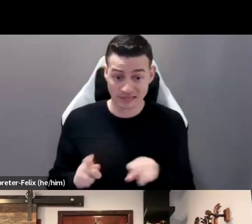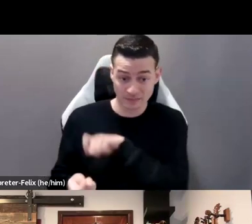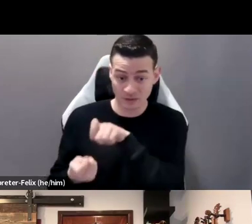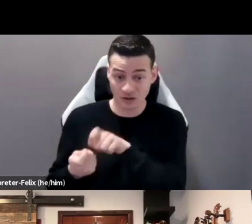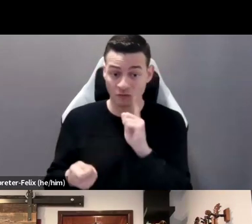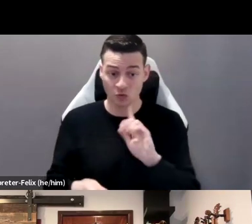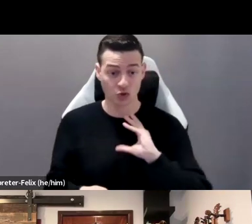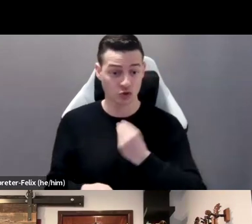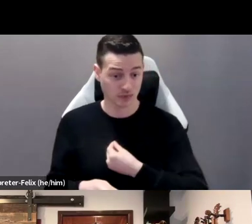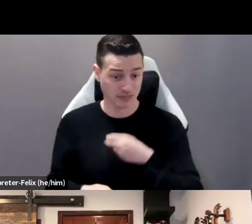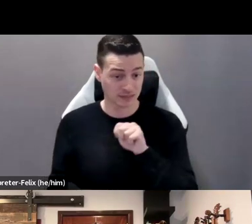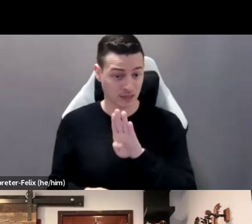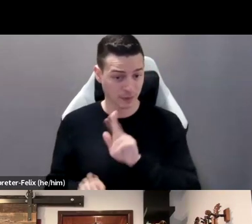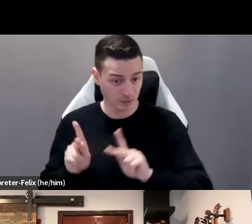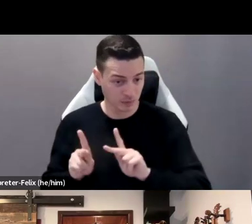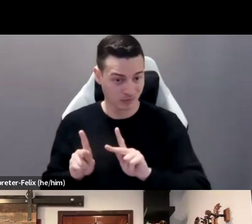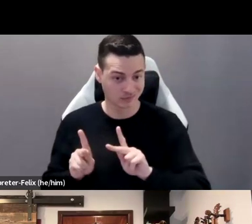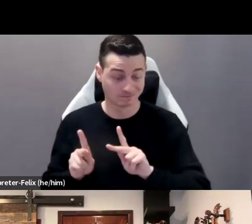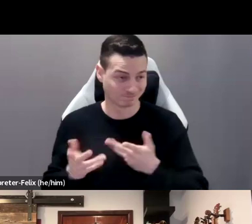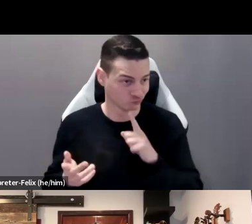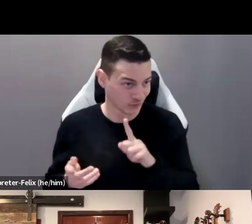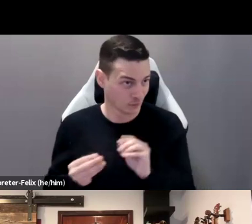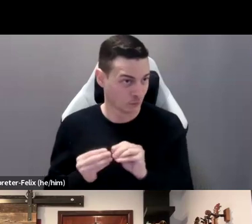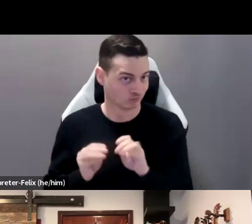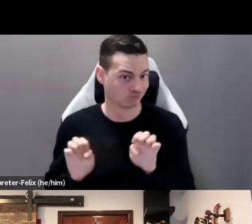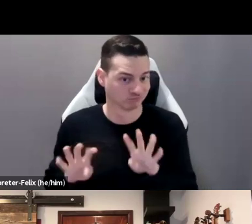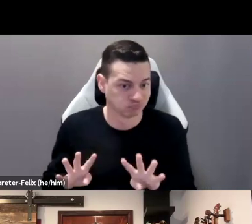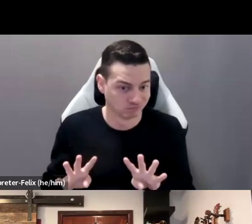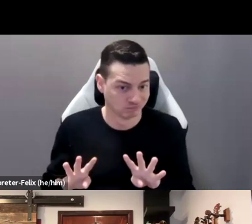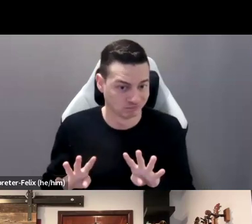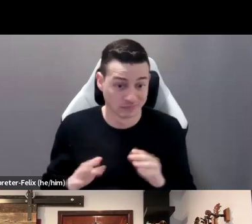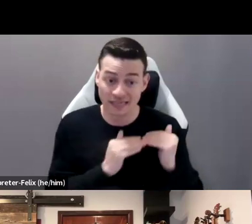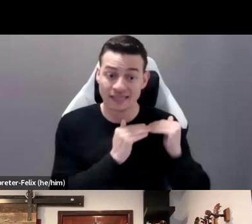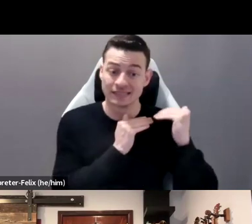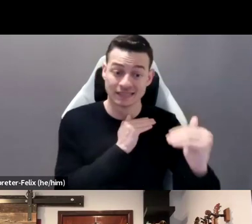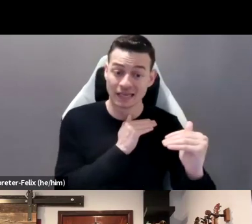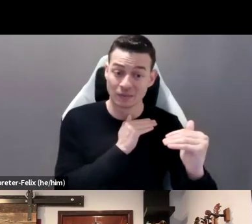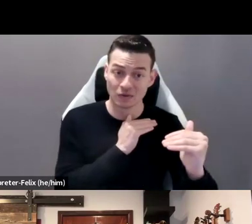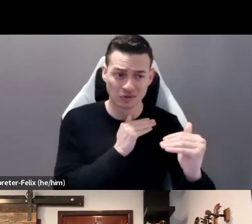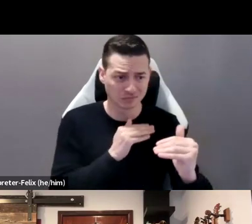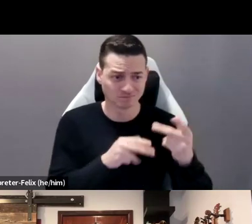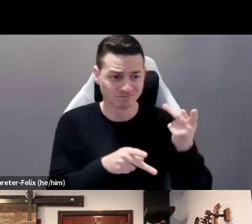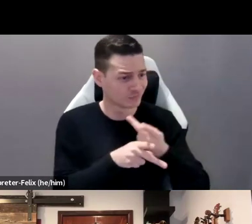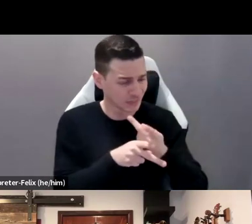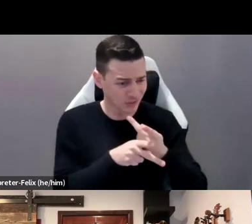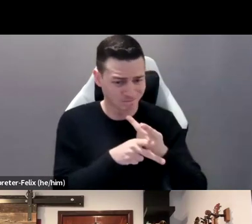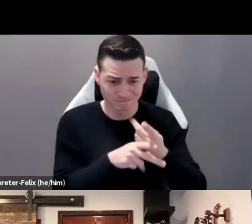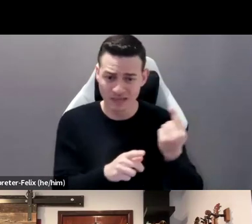stable, much more in question, especially for those under 19. And so we find ourselves in a moment where